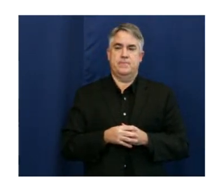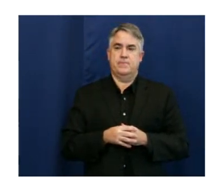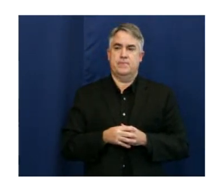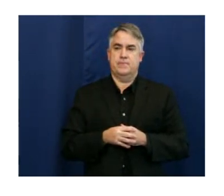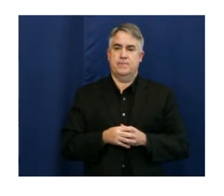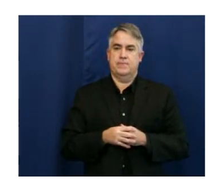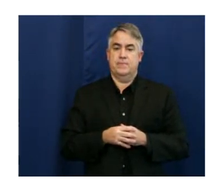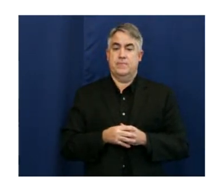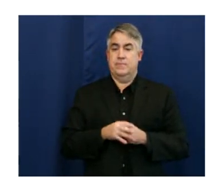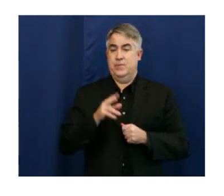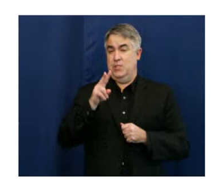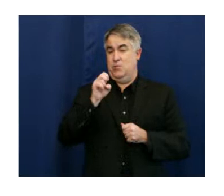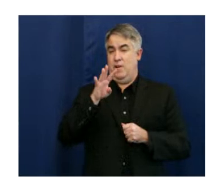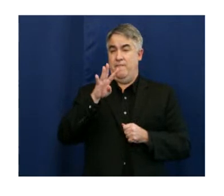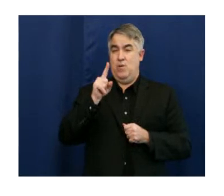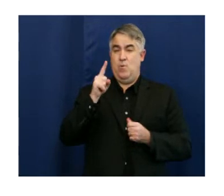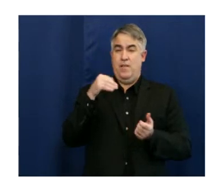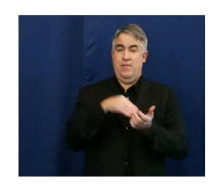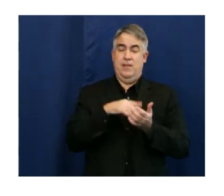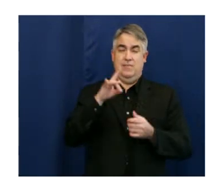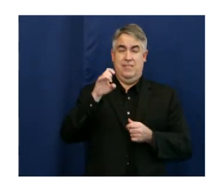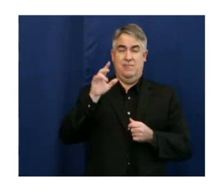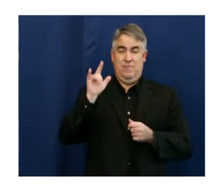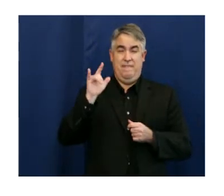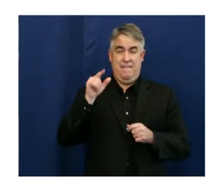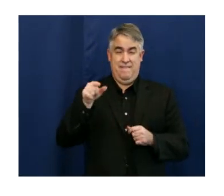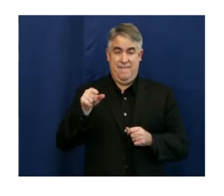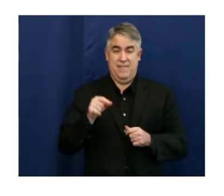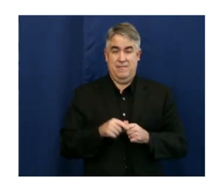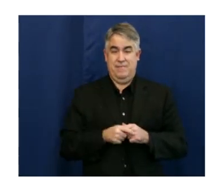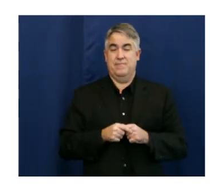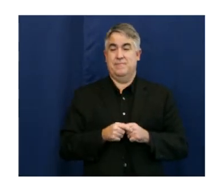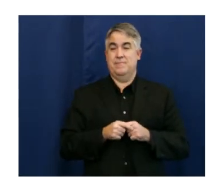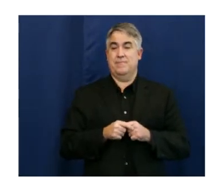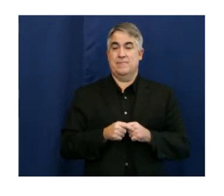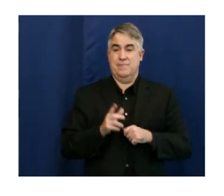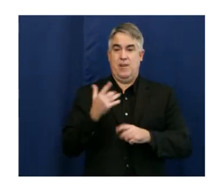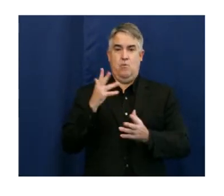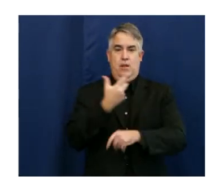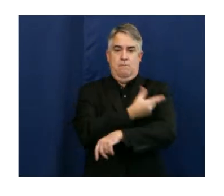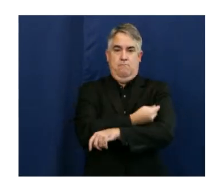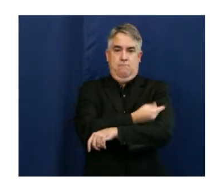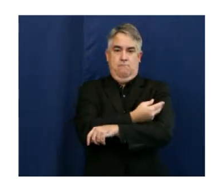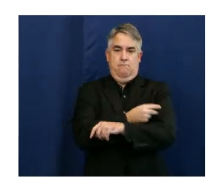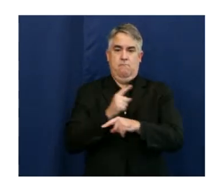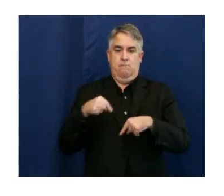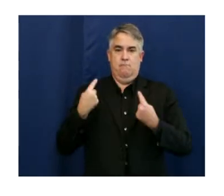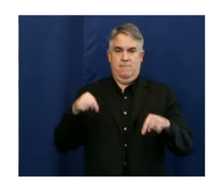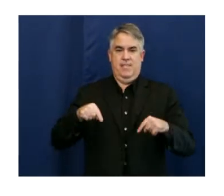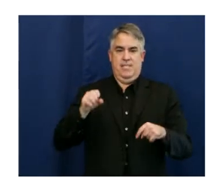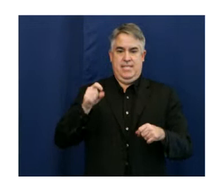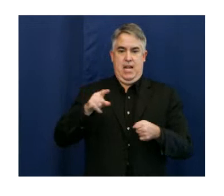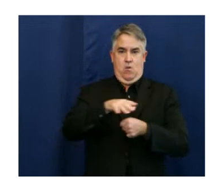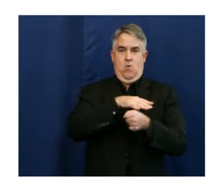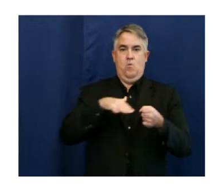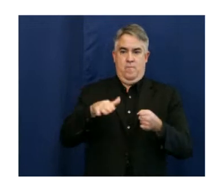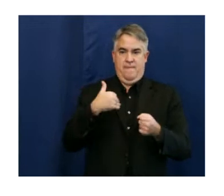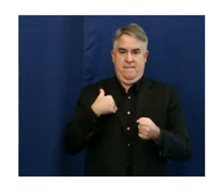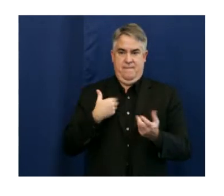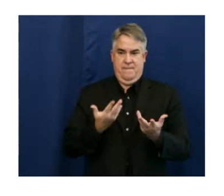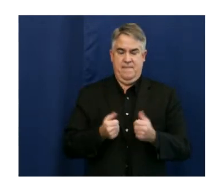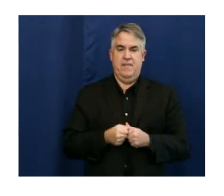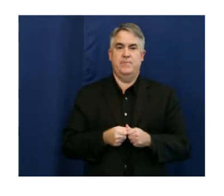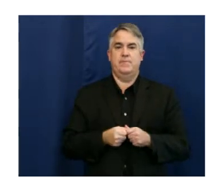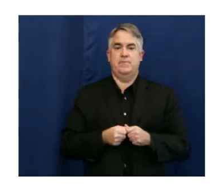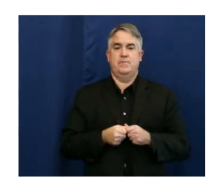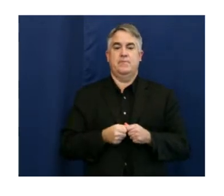241,825 is the total doses shipped to the region that we are aware of. Again, there are some entities that get them direct from the